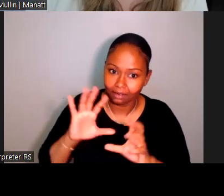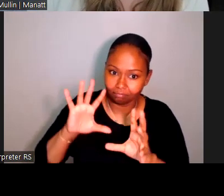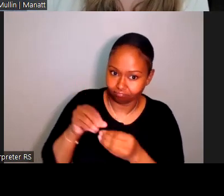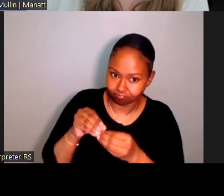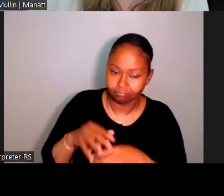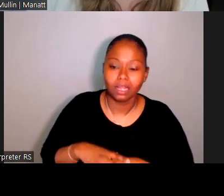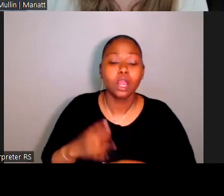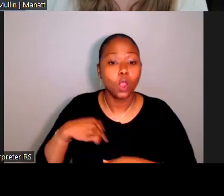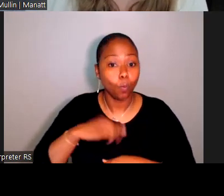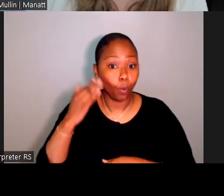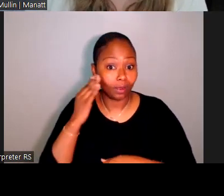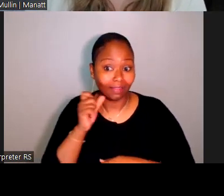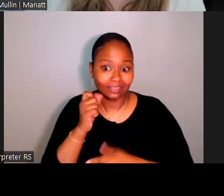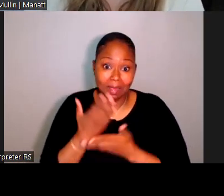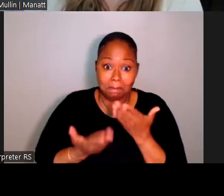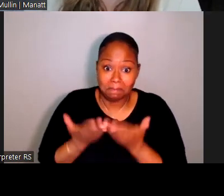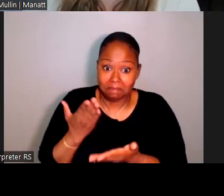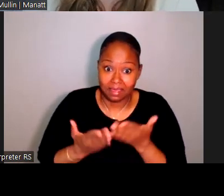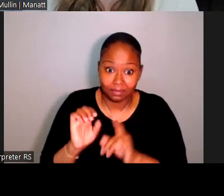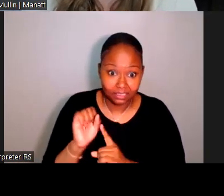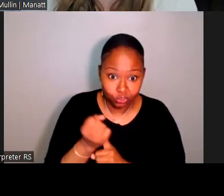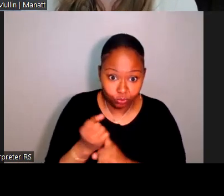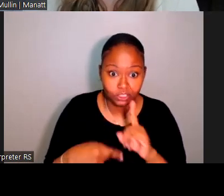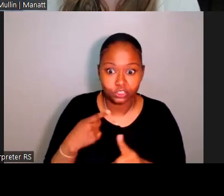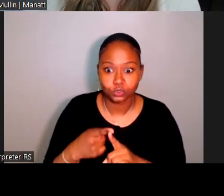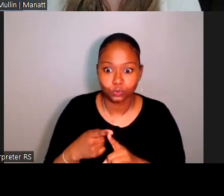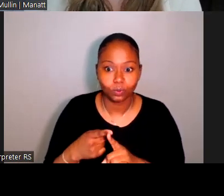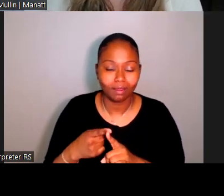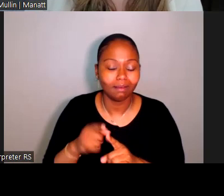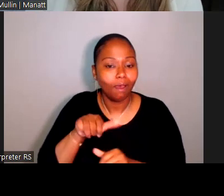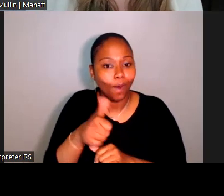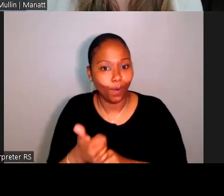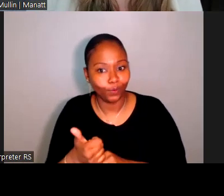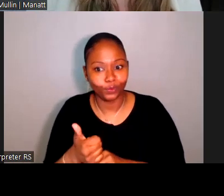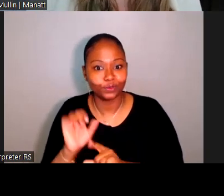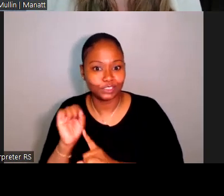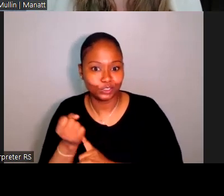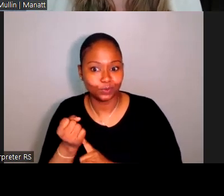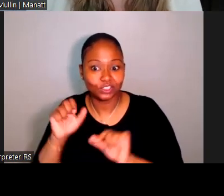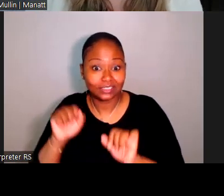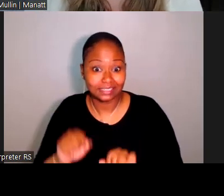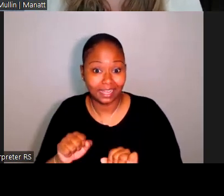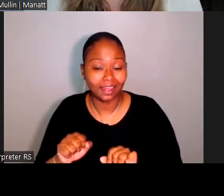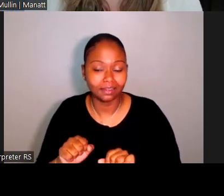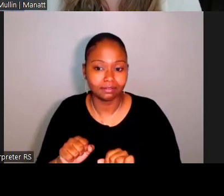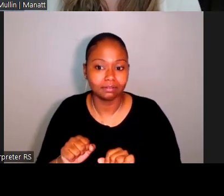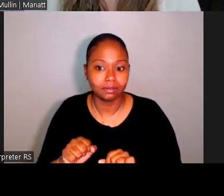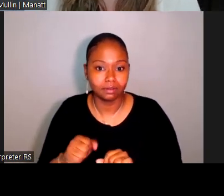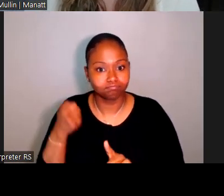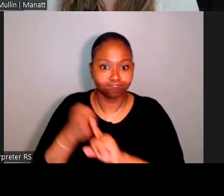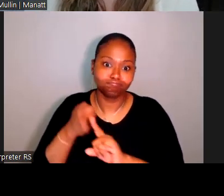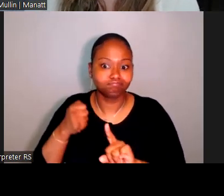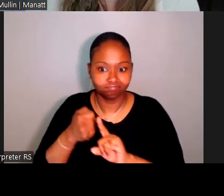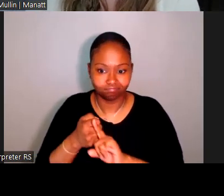And we are acknowledging that there may be situations in which external factors to the facility may create variation between the